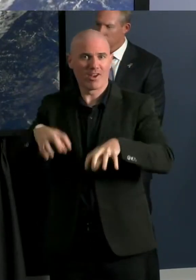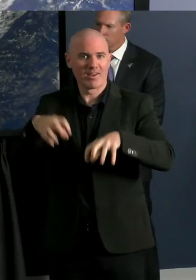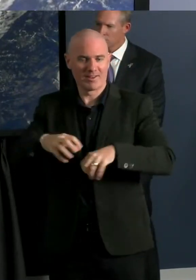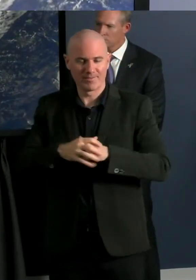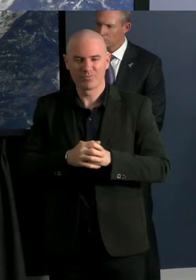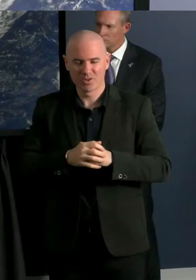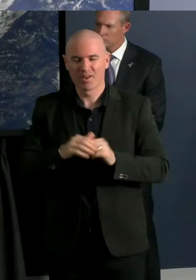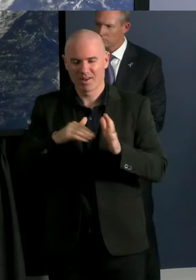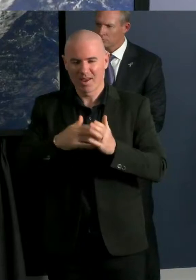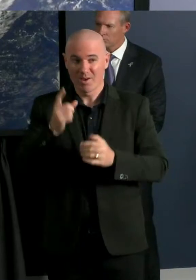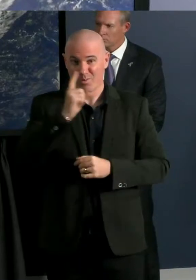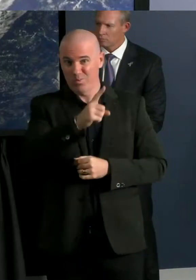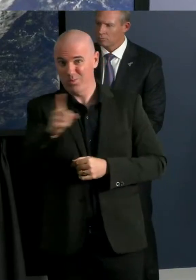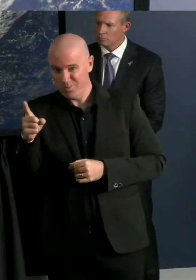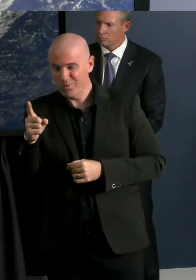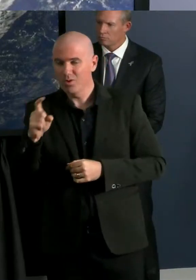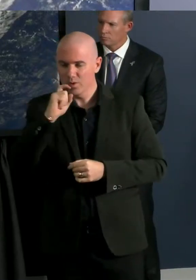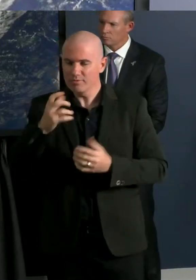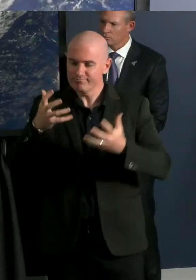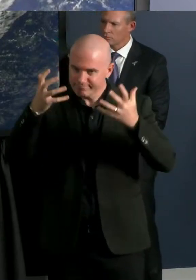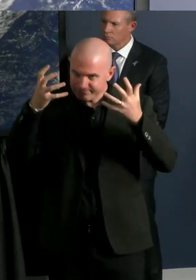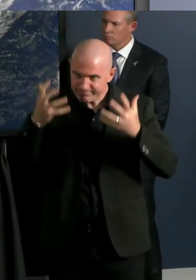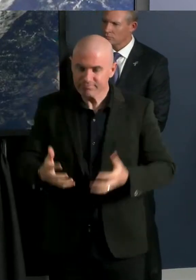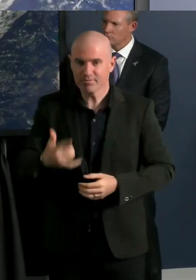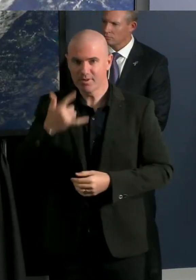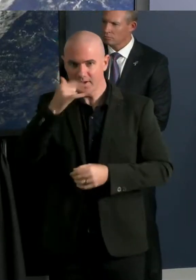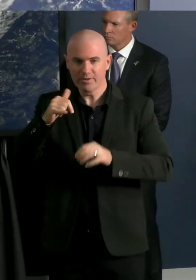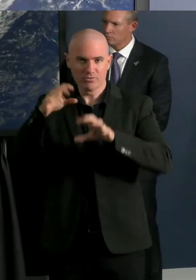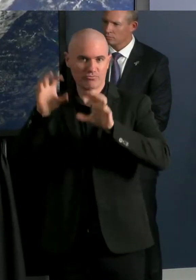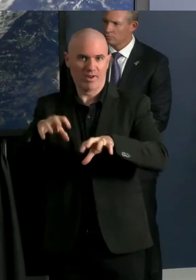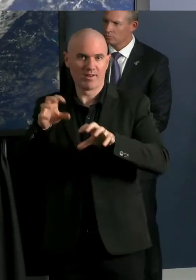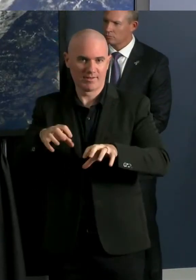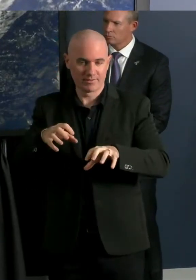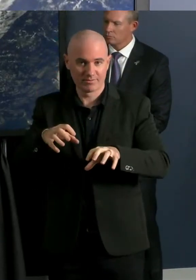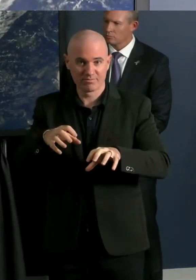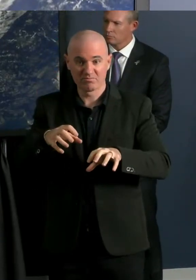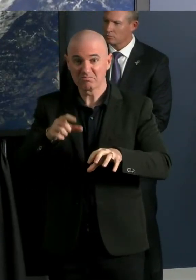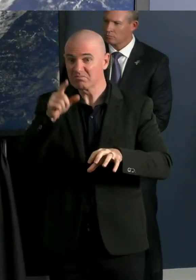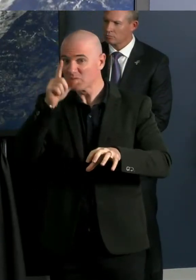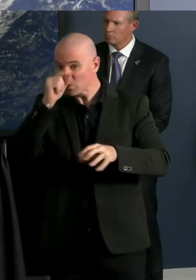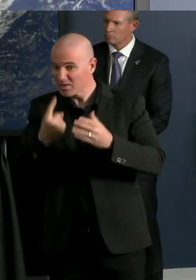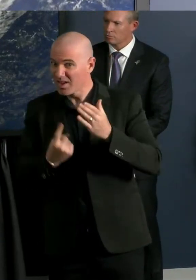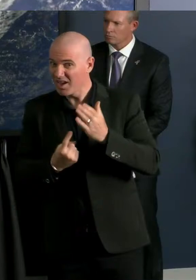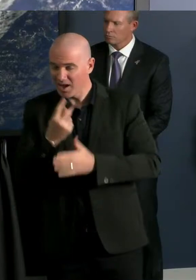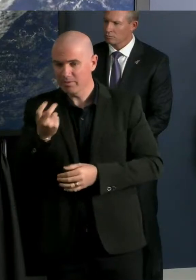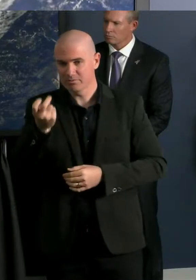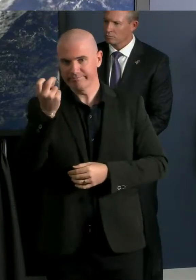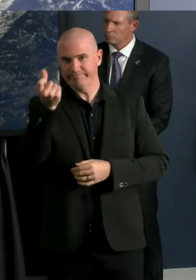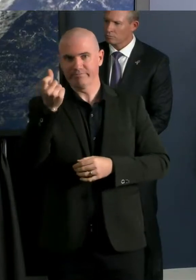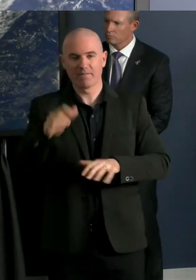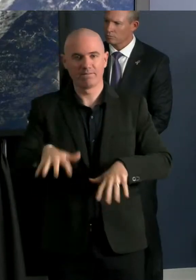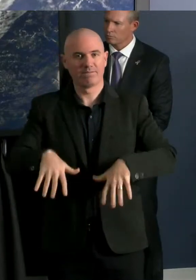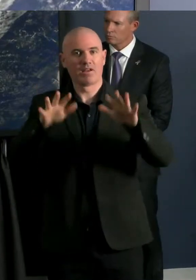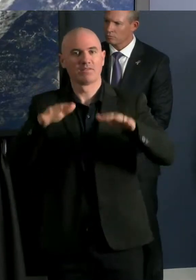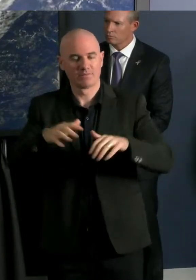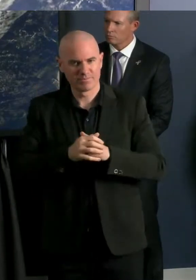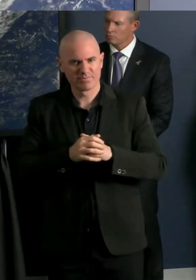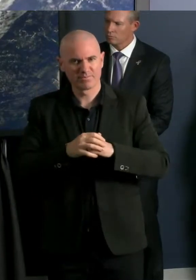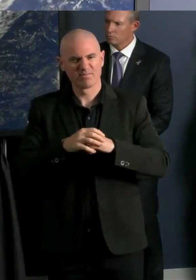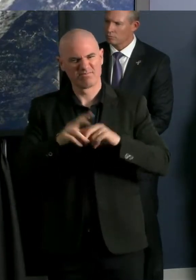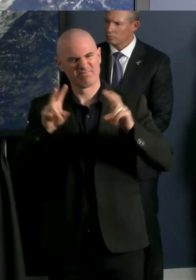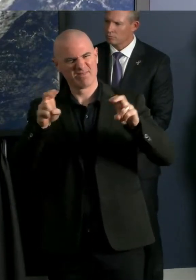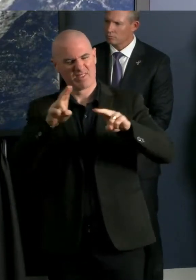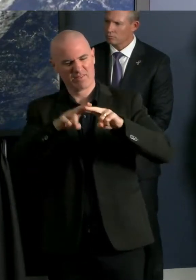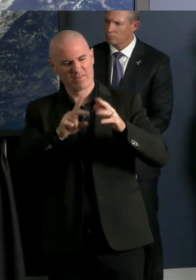intense rainfall, which may lead to dangerous and life-threatening flash flooding. Flash flooding can occur when we see